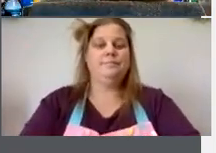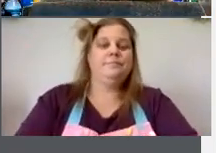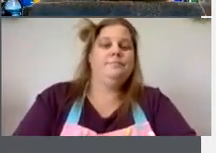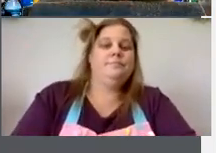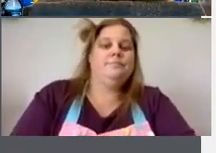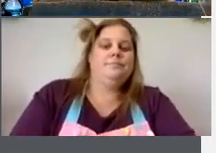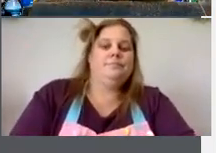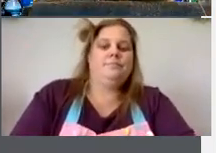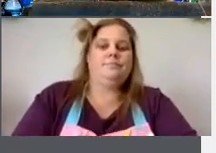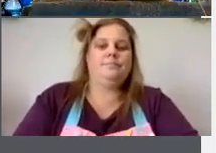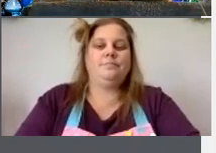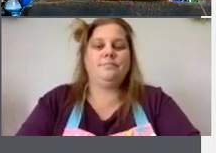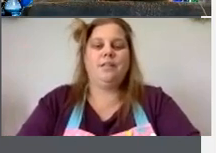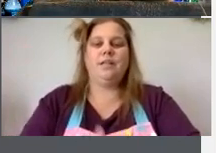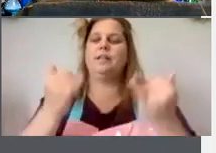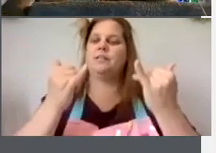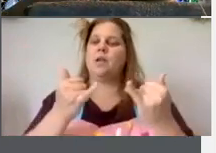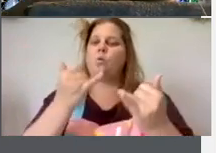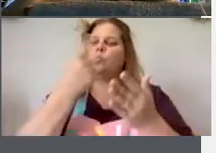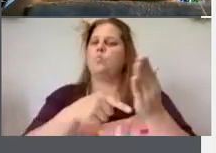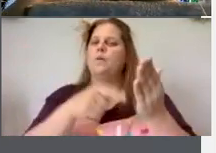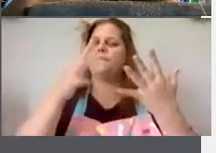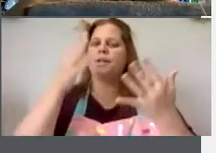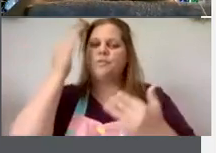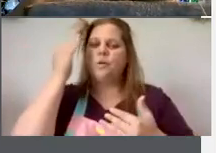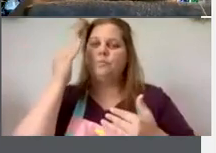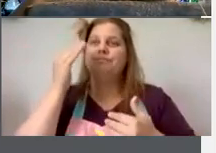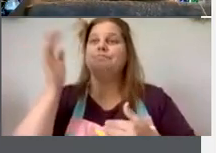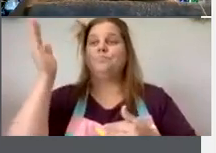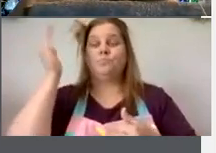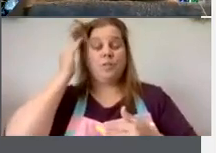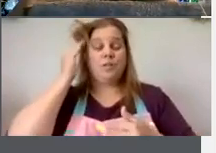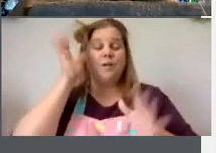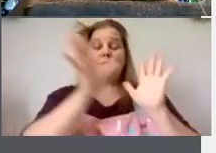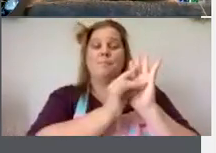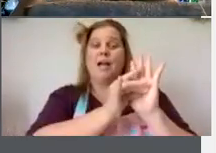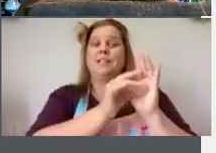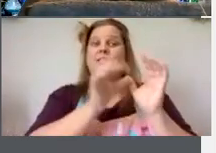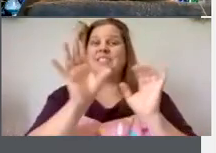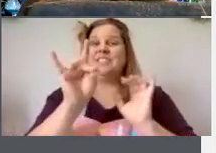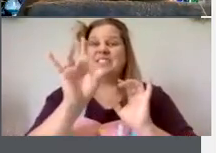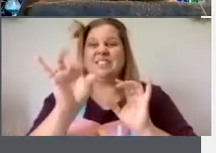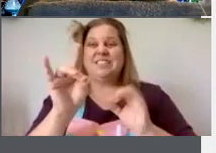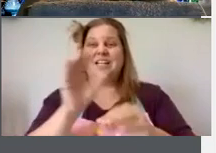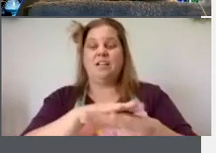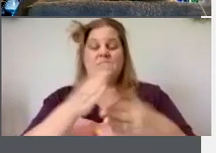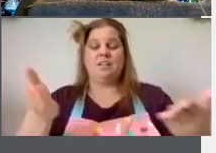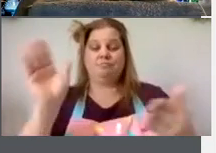Now, what do we know? Well, we do know that magnets do stick to things. We know